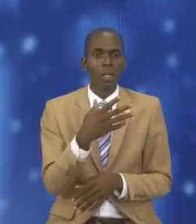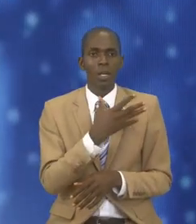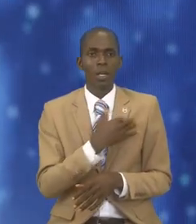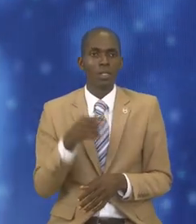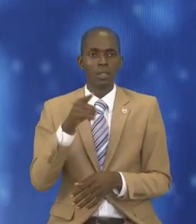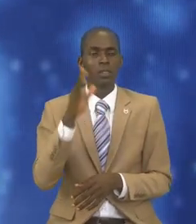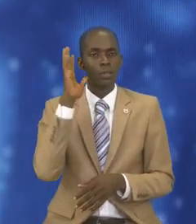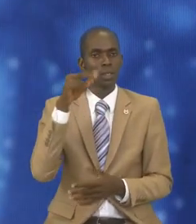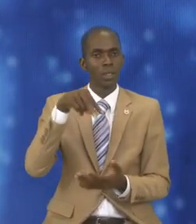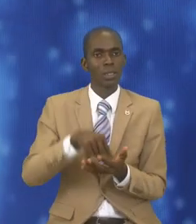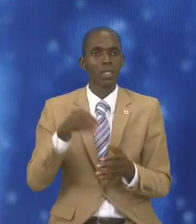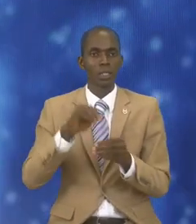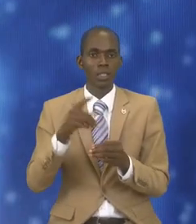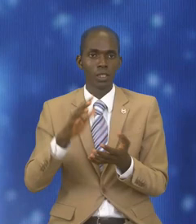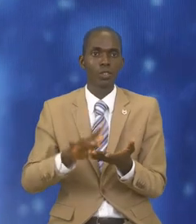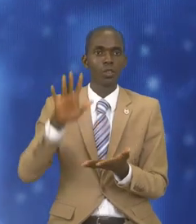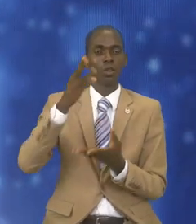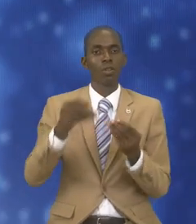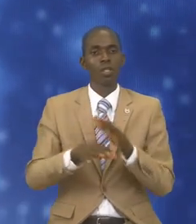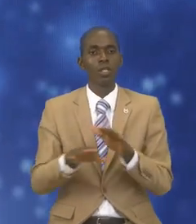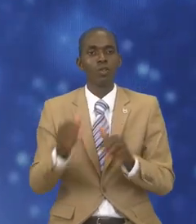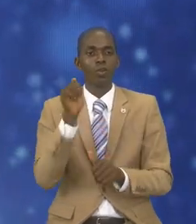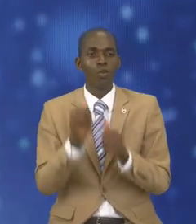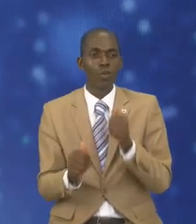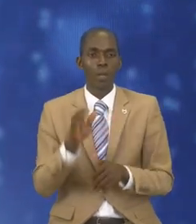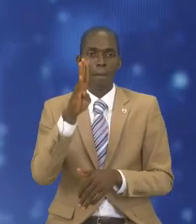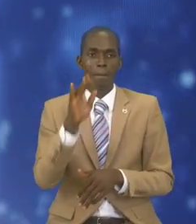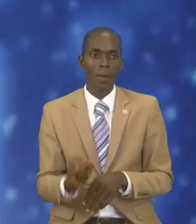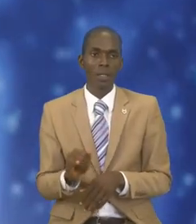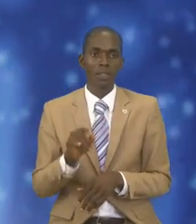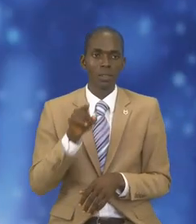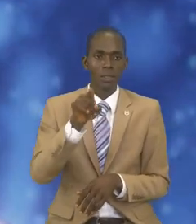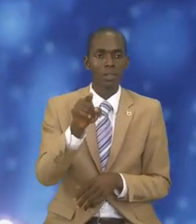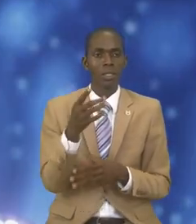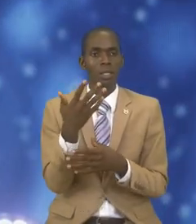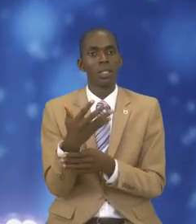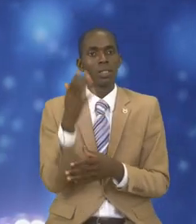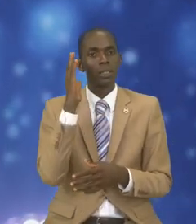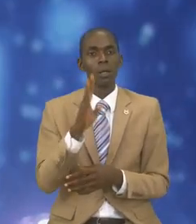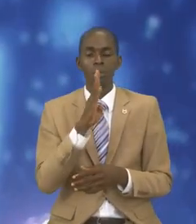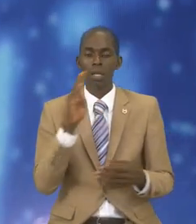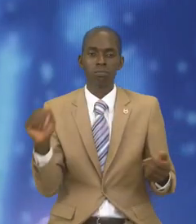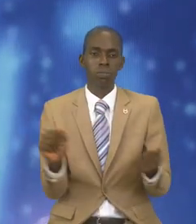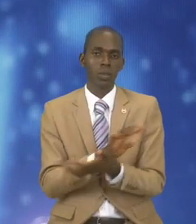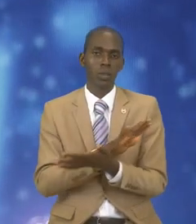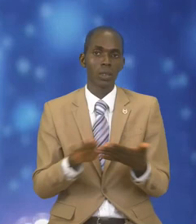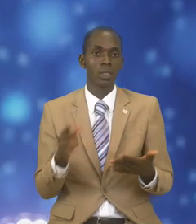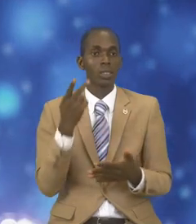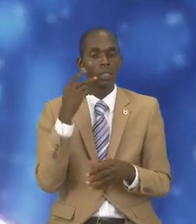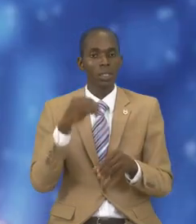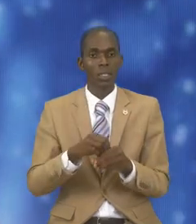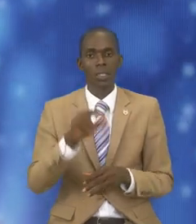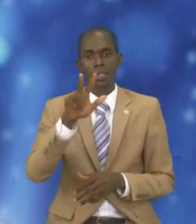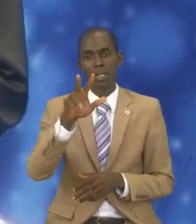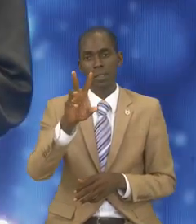stand in the glorious land, which by his hand shall be consumed. Look at verse